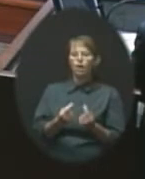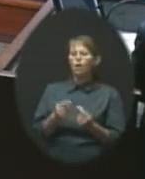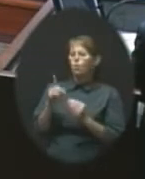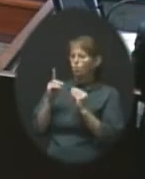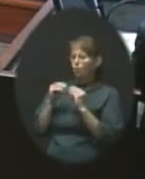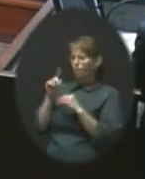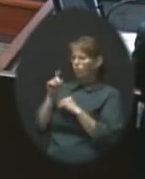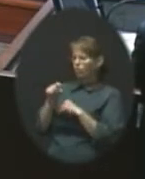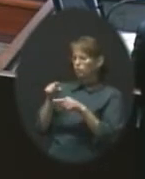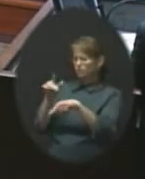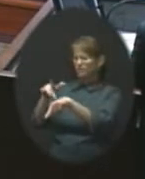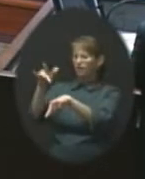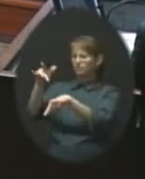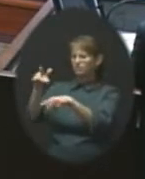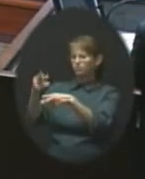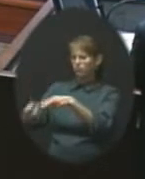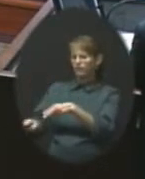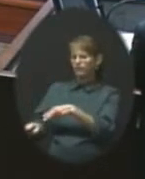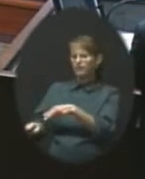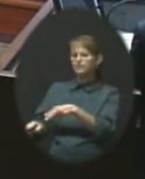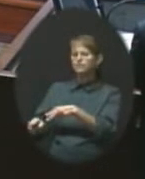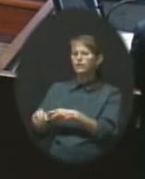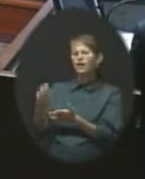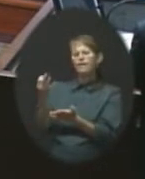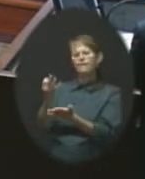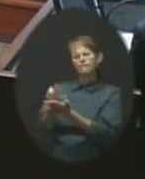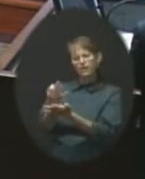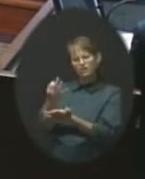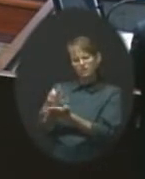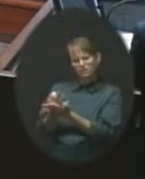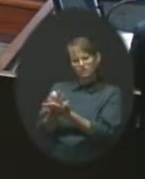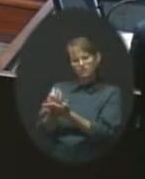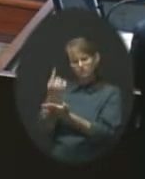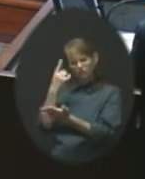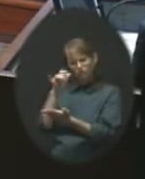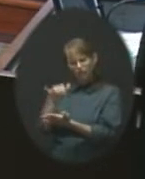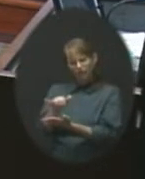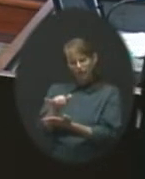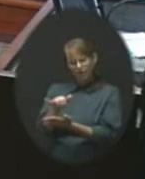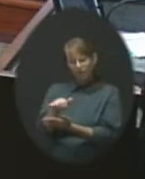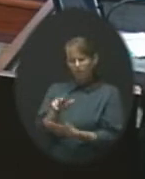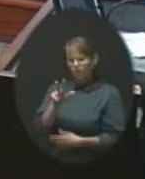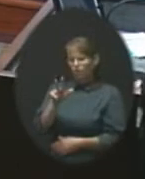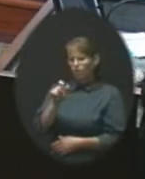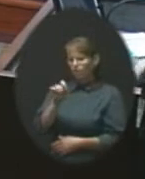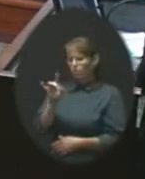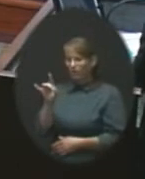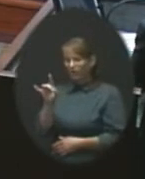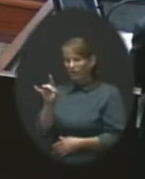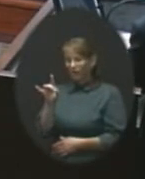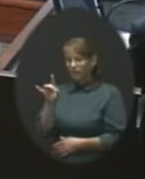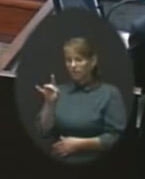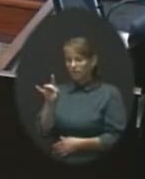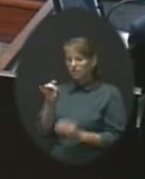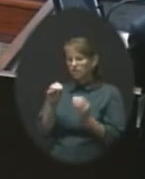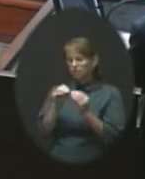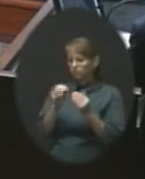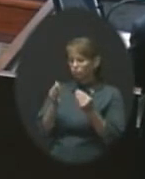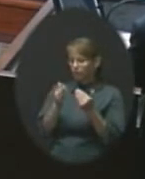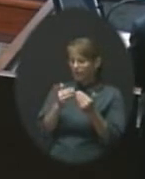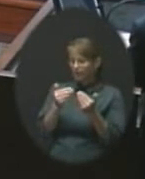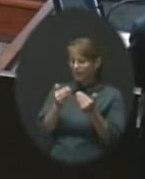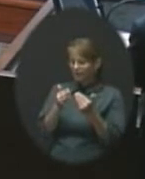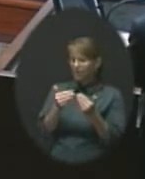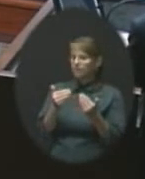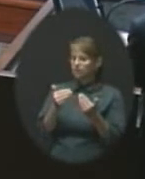touch on it just briefly, is the funding of it. You know, 3.8 is easier and more palatable